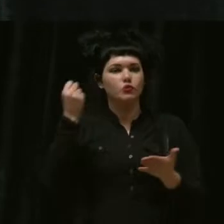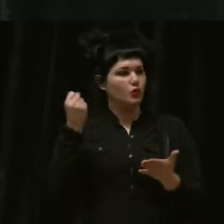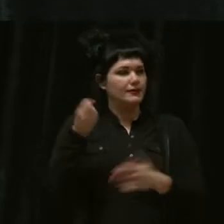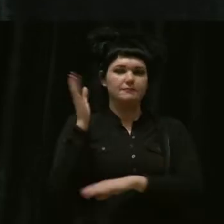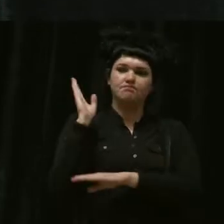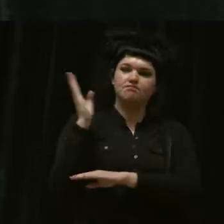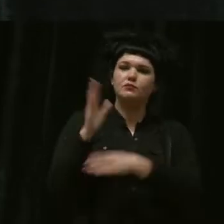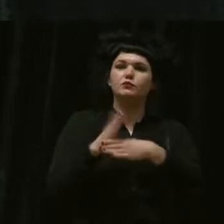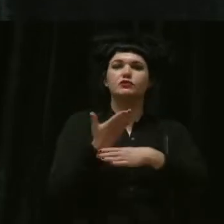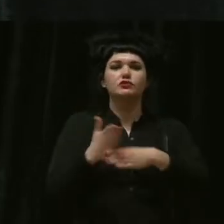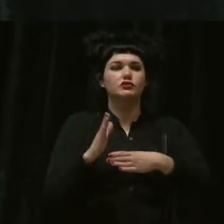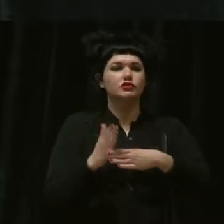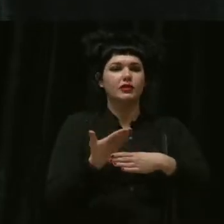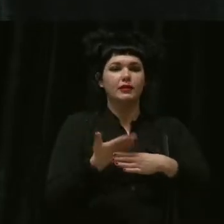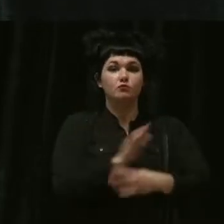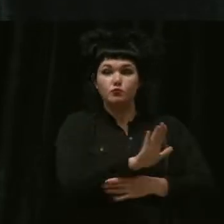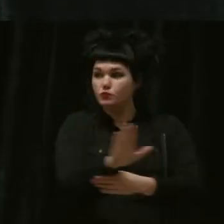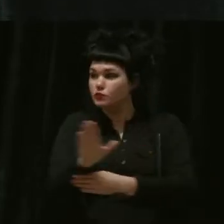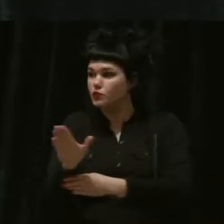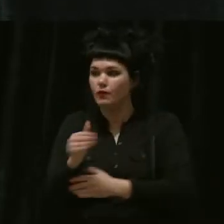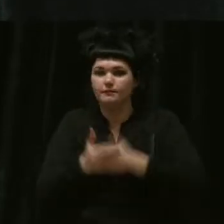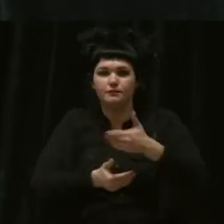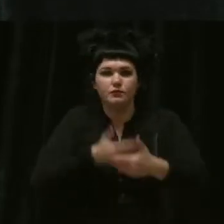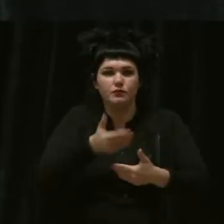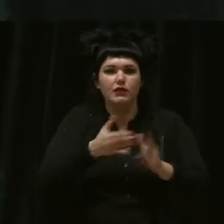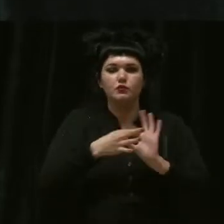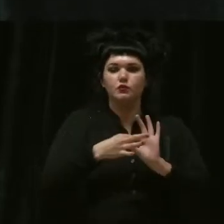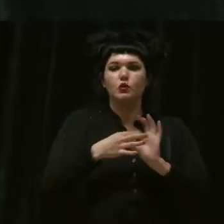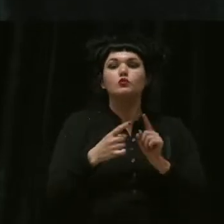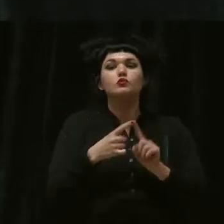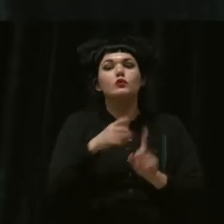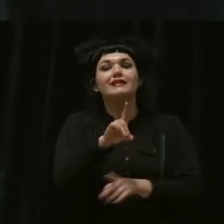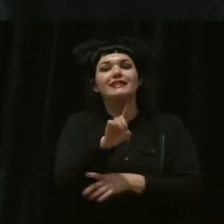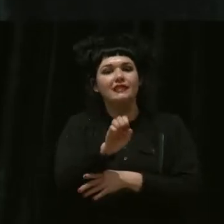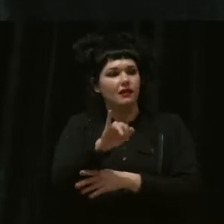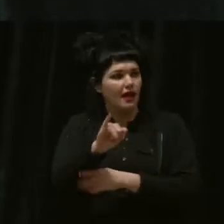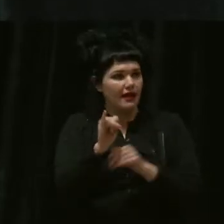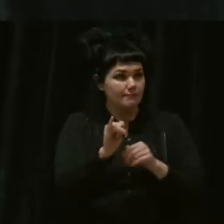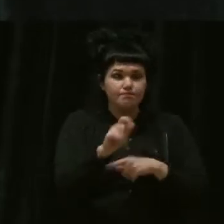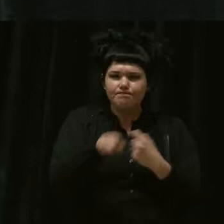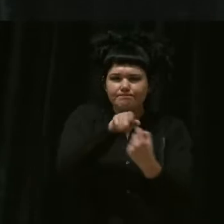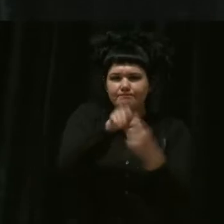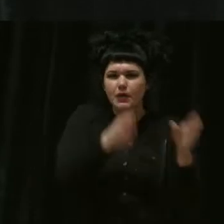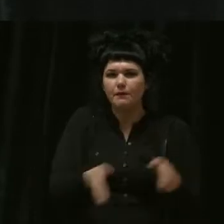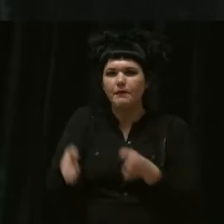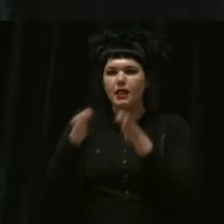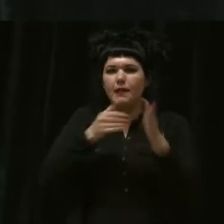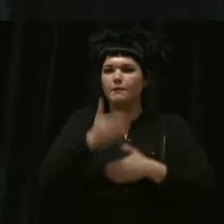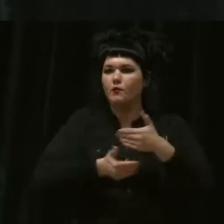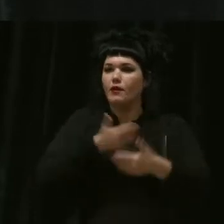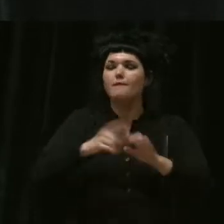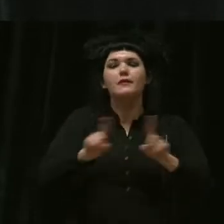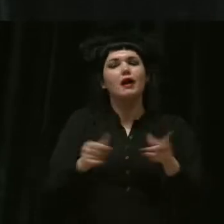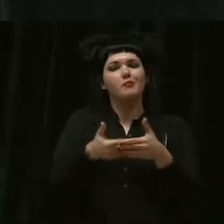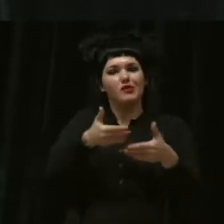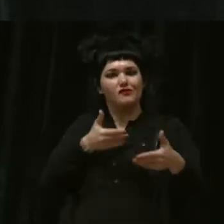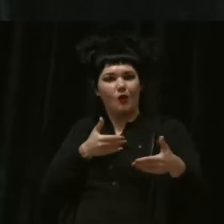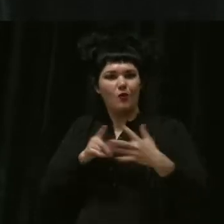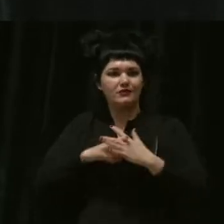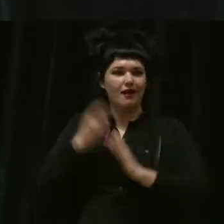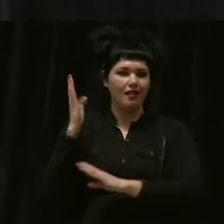progress that you've already made with regard to our DEI strategic planning process. But before we do that, I think